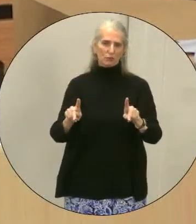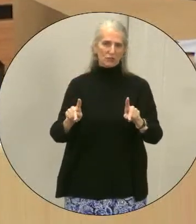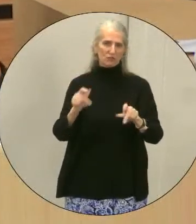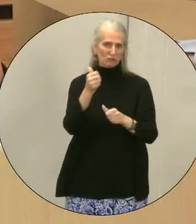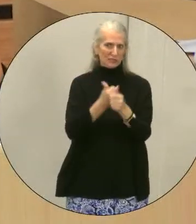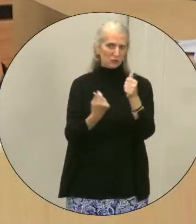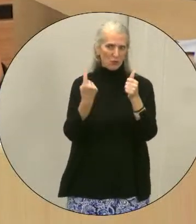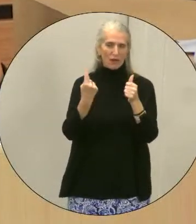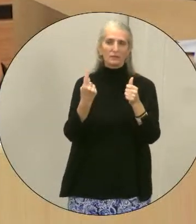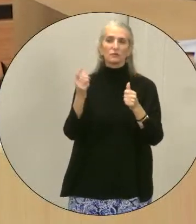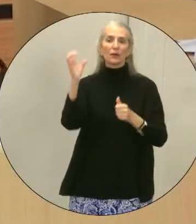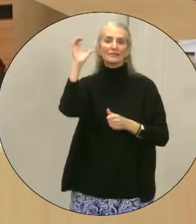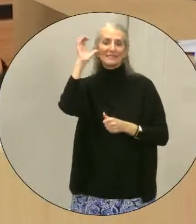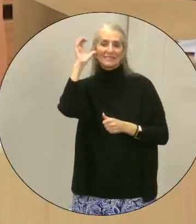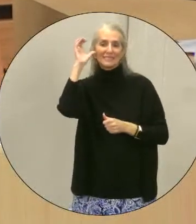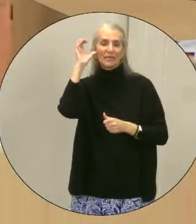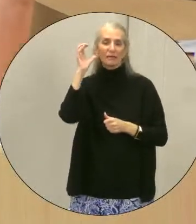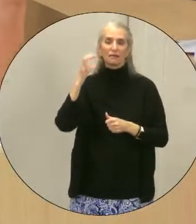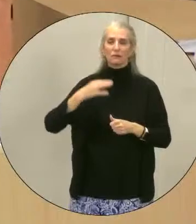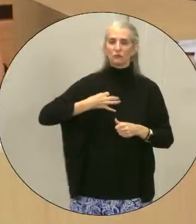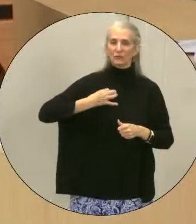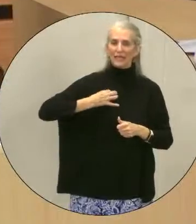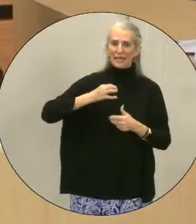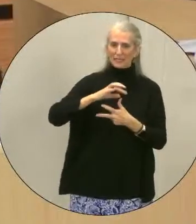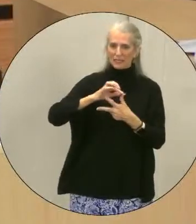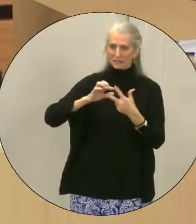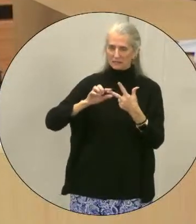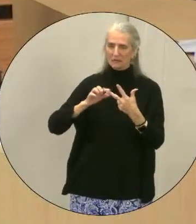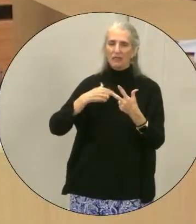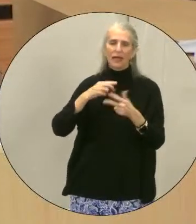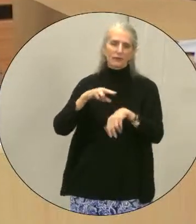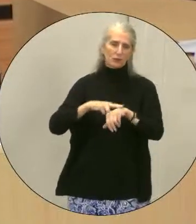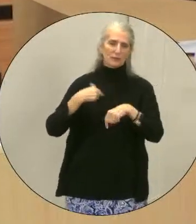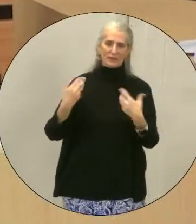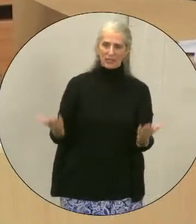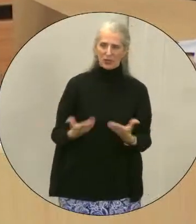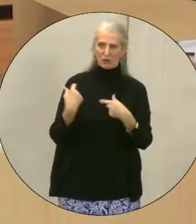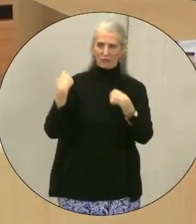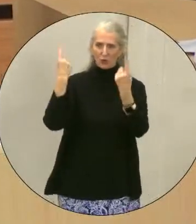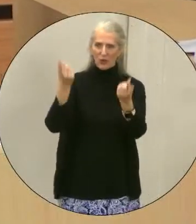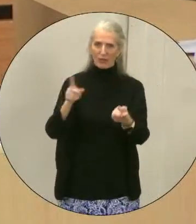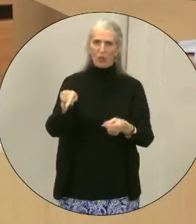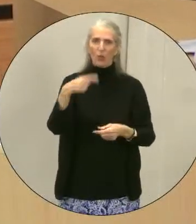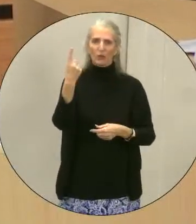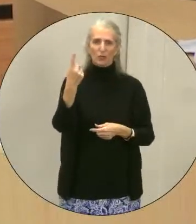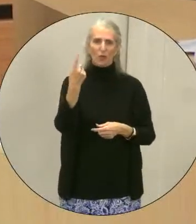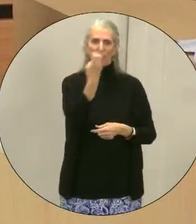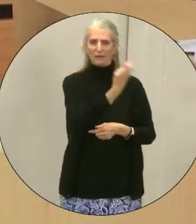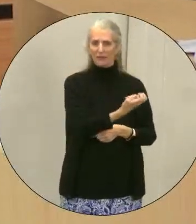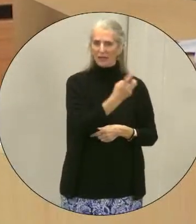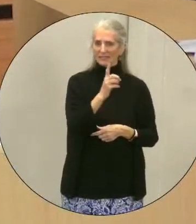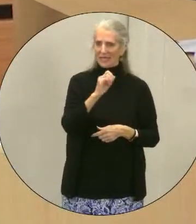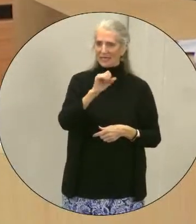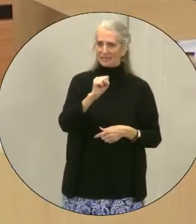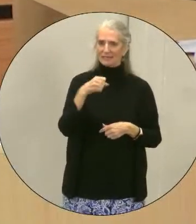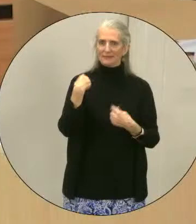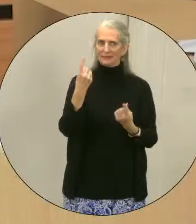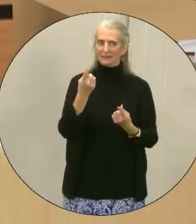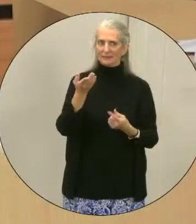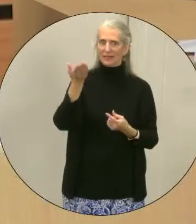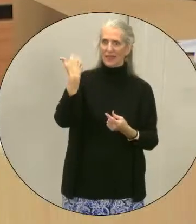to these candidates, and of course, I've been here for a while. I'm the only one here on the dais that was here for the